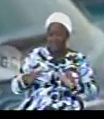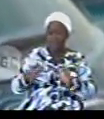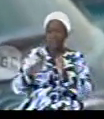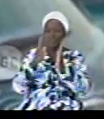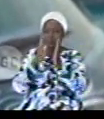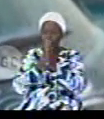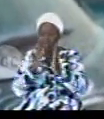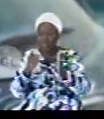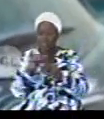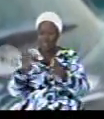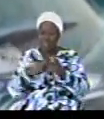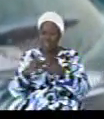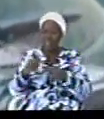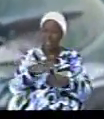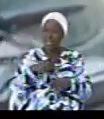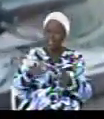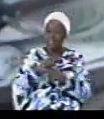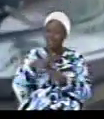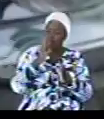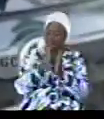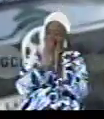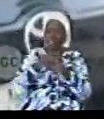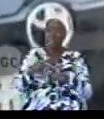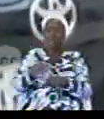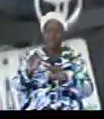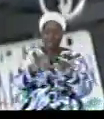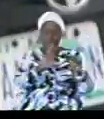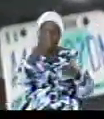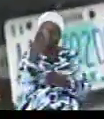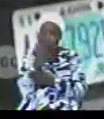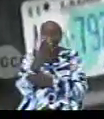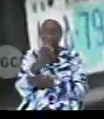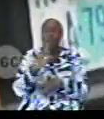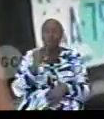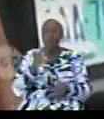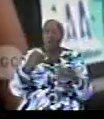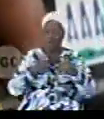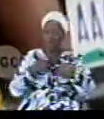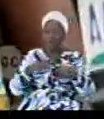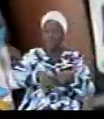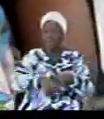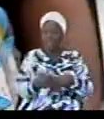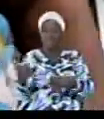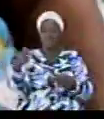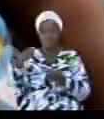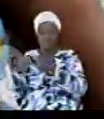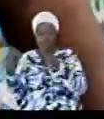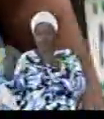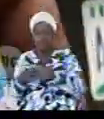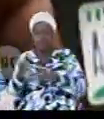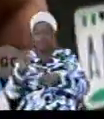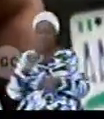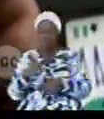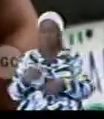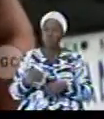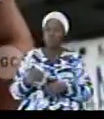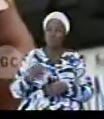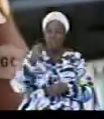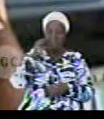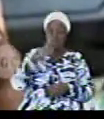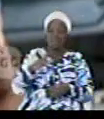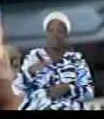my case that we should lay our hand wherever we have any ailments. So I lay my